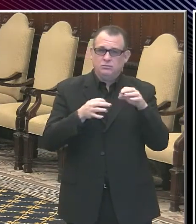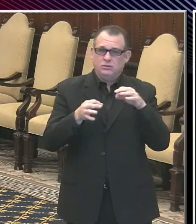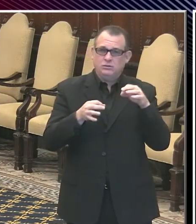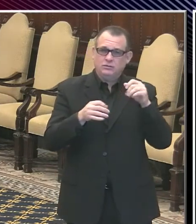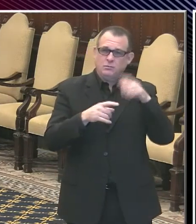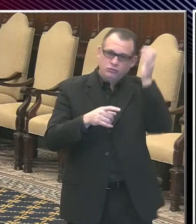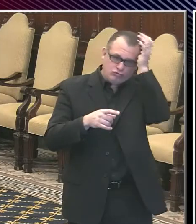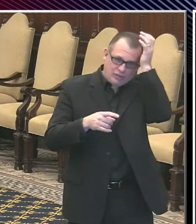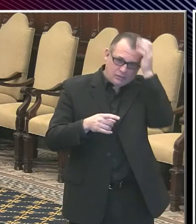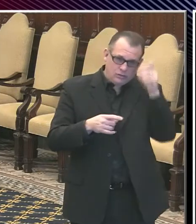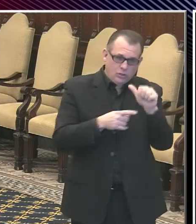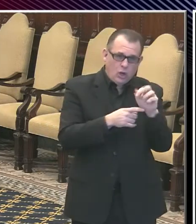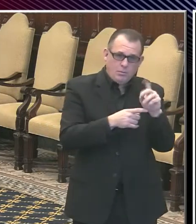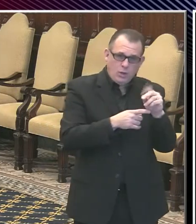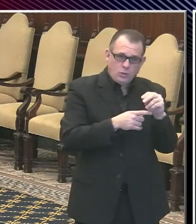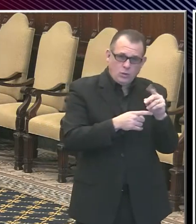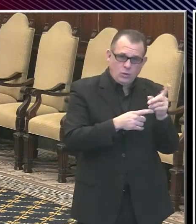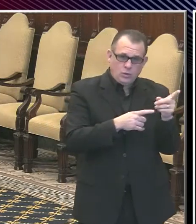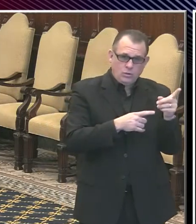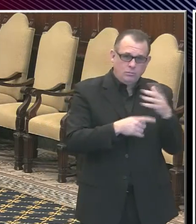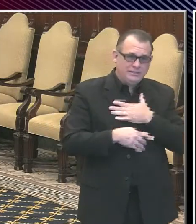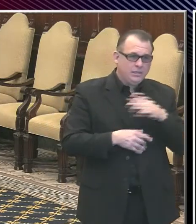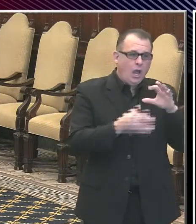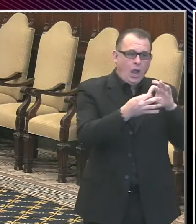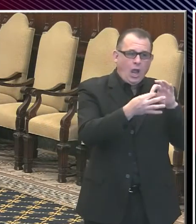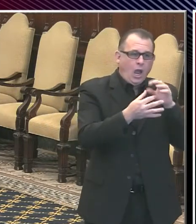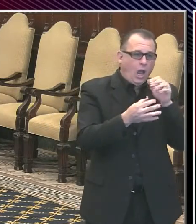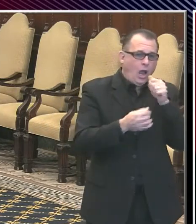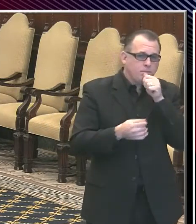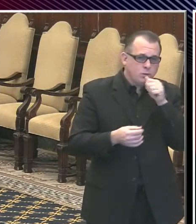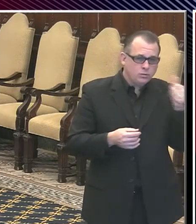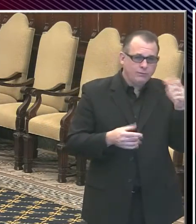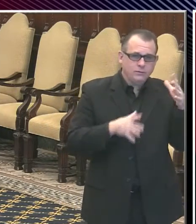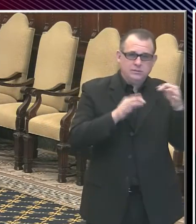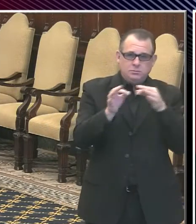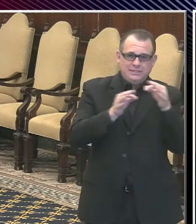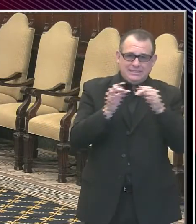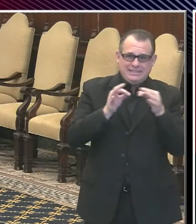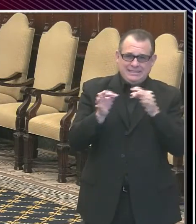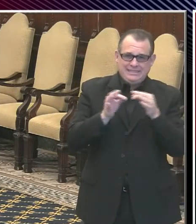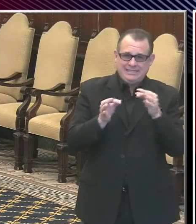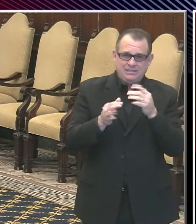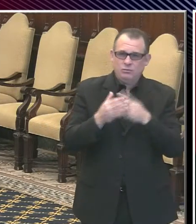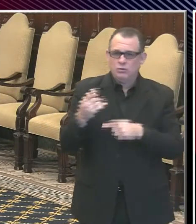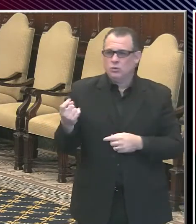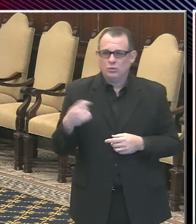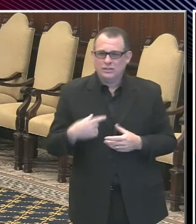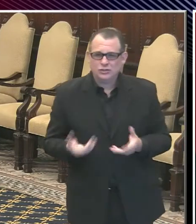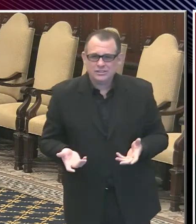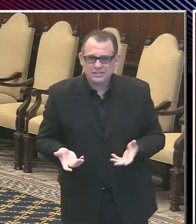Armando, you need to unmute yourself, please, Armando. Thank you. Por supuesto, Jaime.